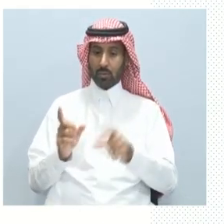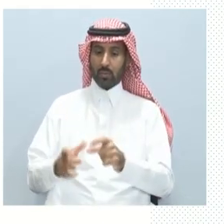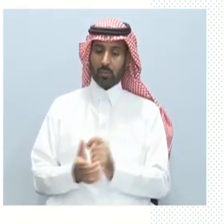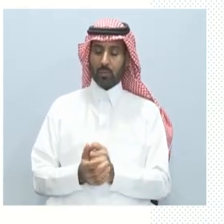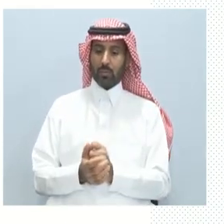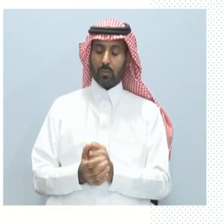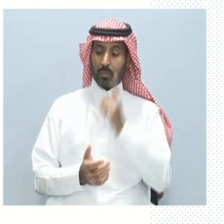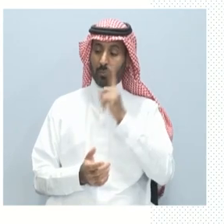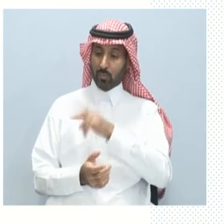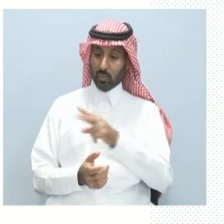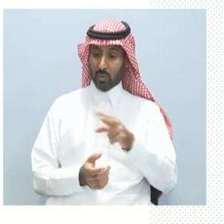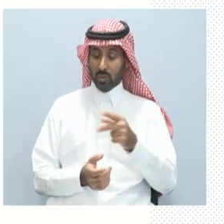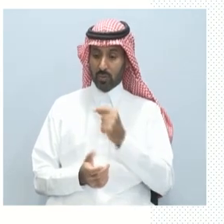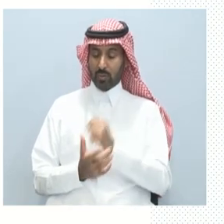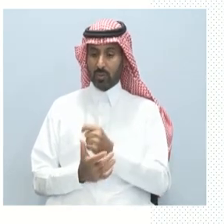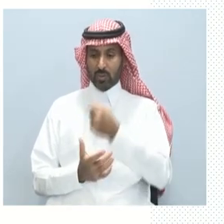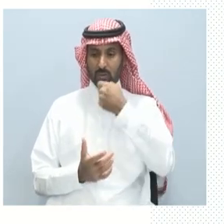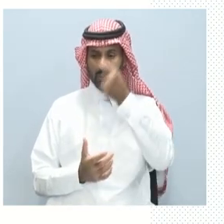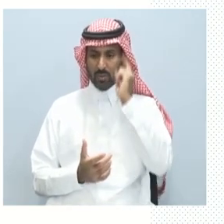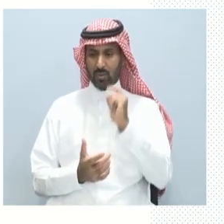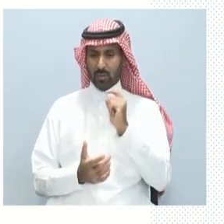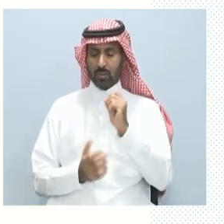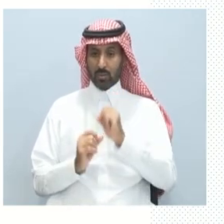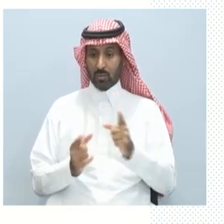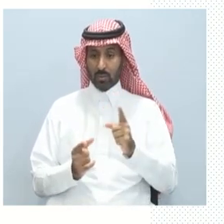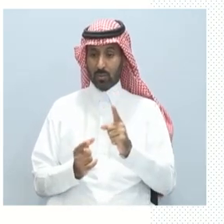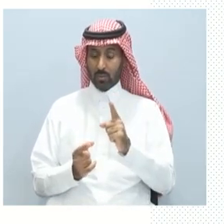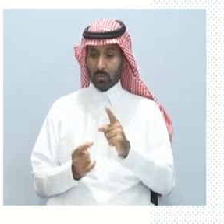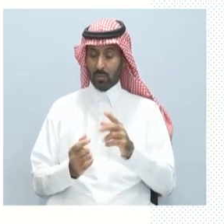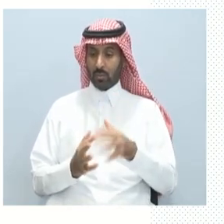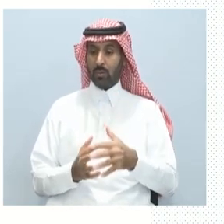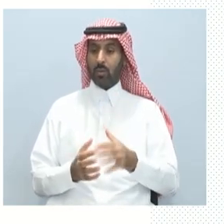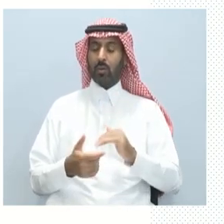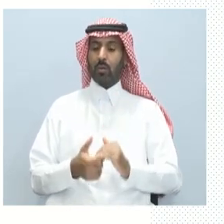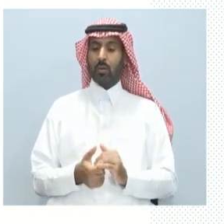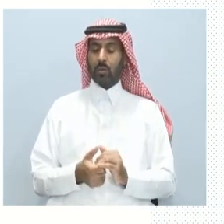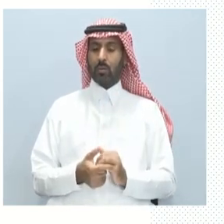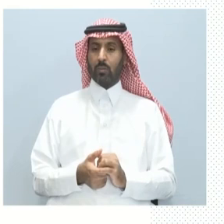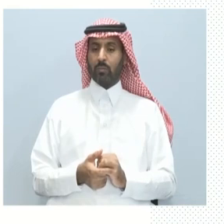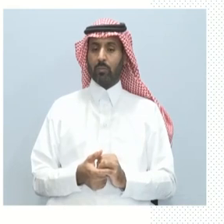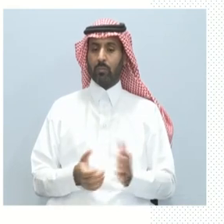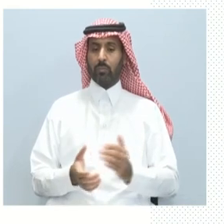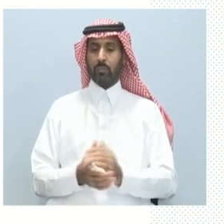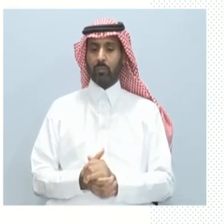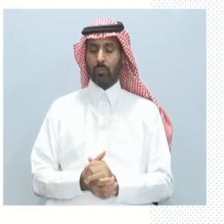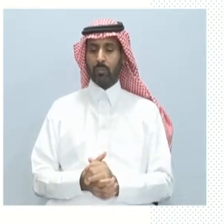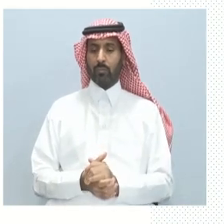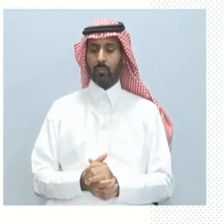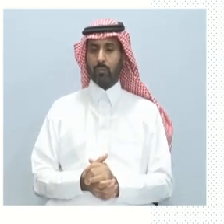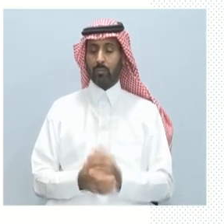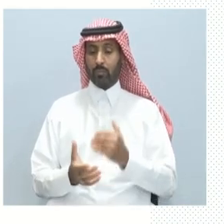spite of their different characteristics, they obviously complemented each other in a way that only they could